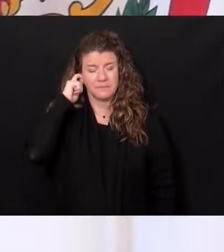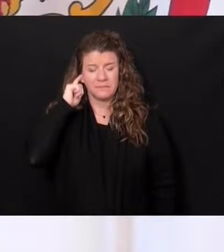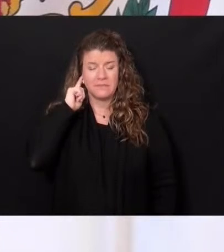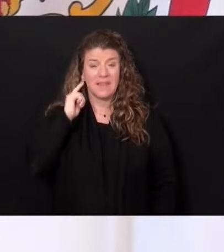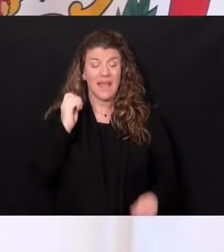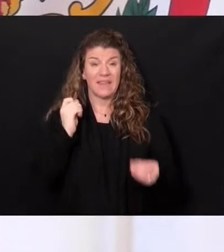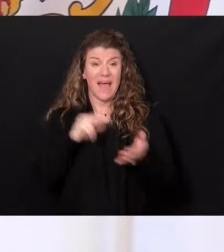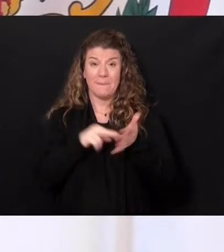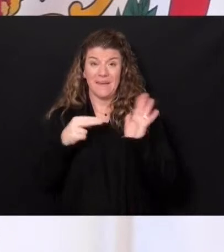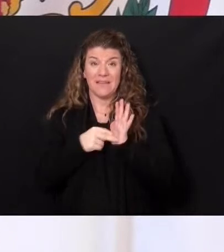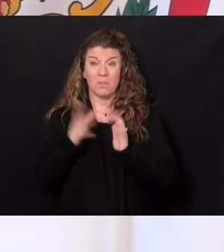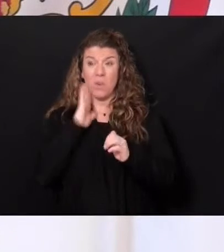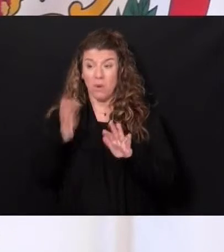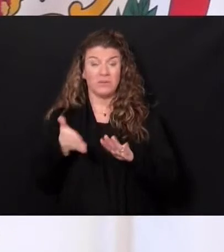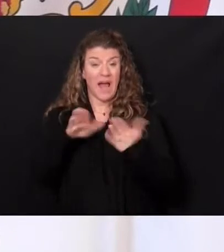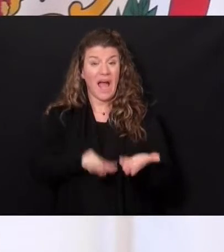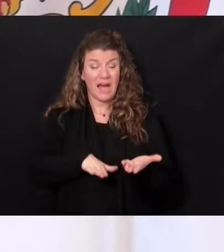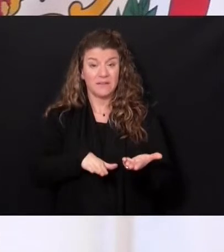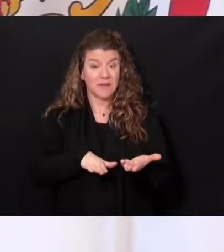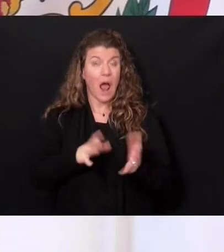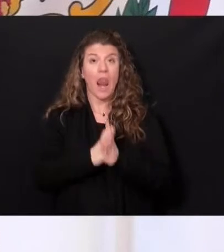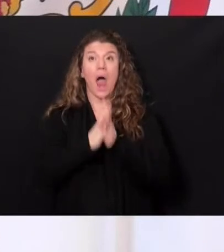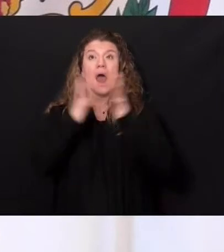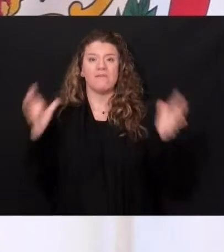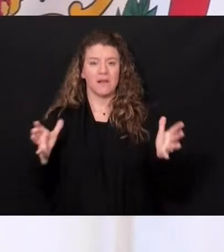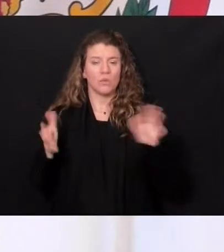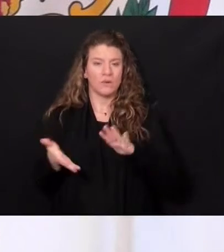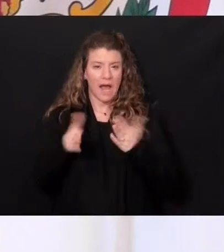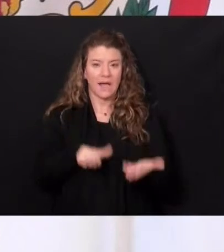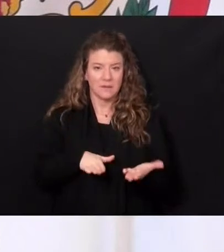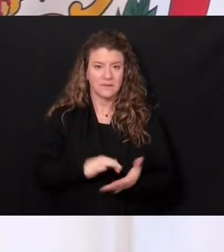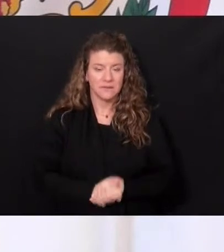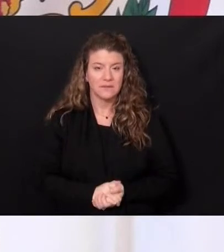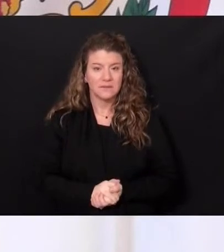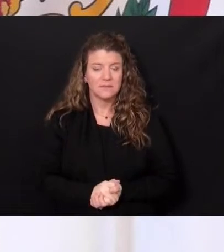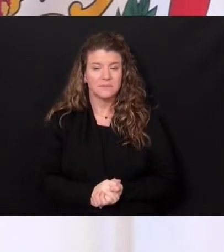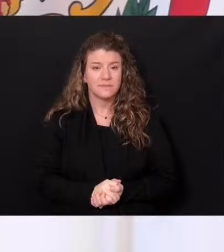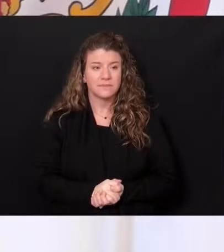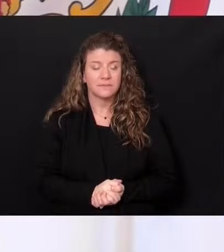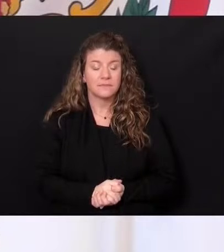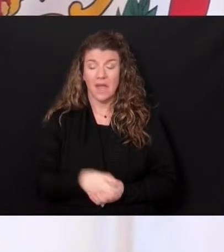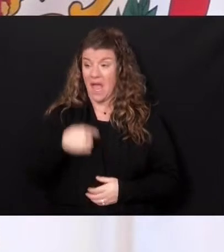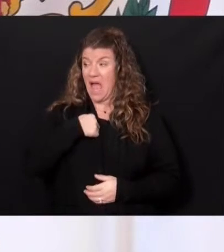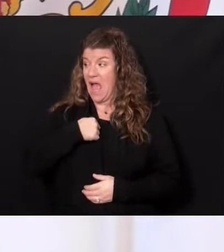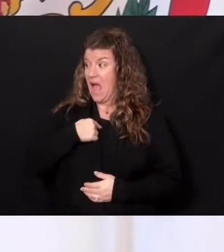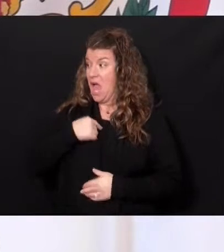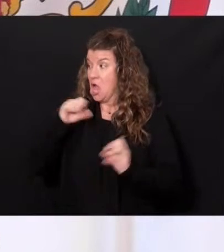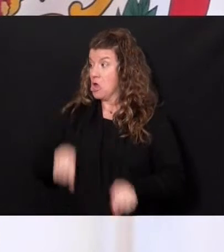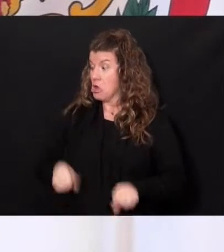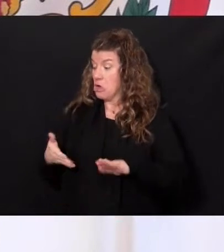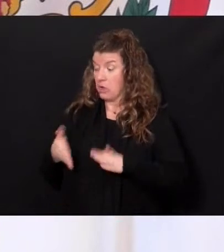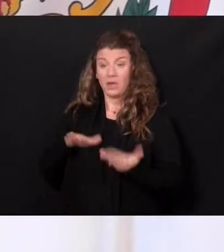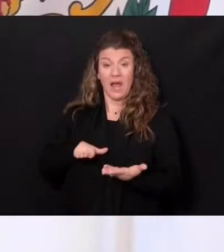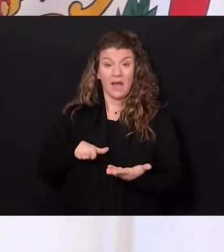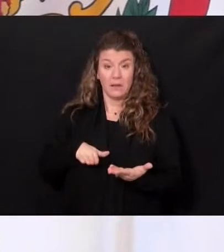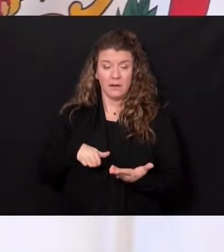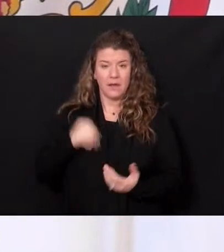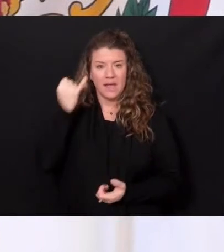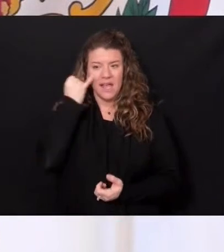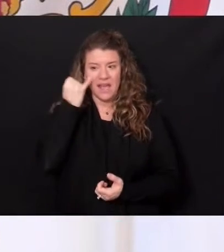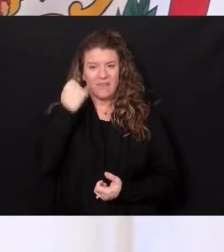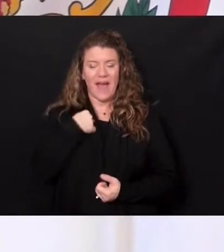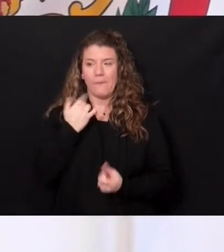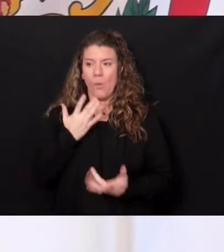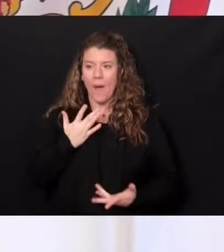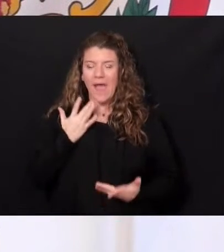going to die. An awful lot of us are going to die. And I may very well die, you know, if I'm that senior and